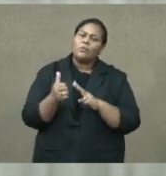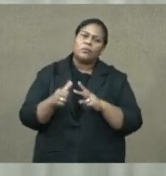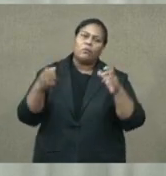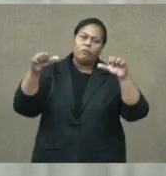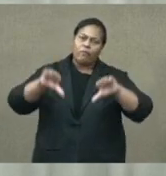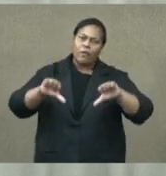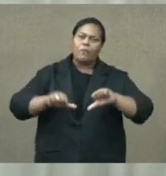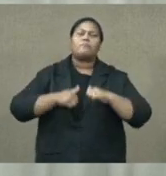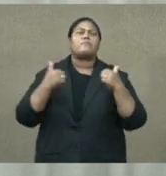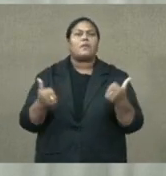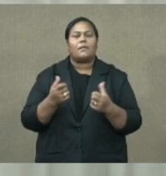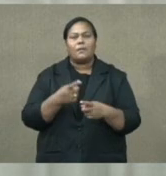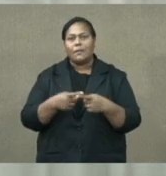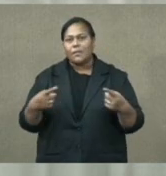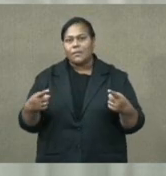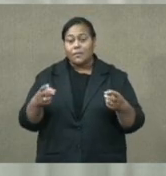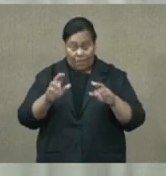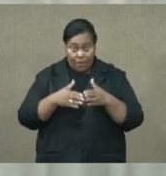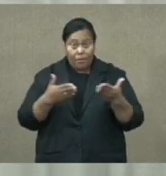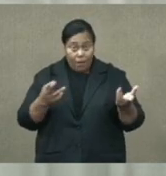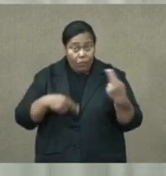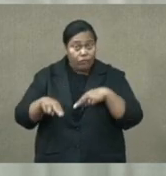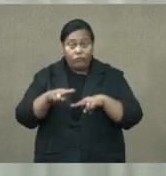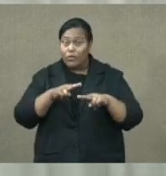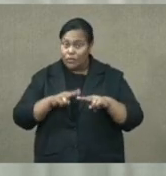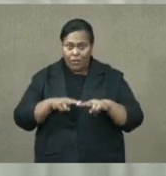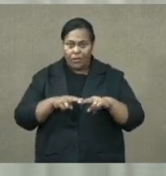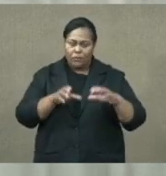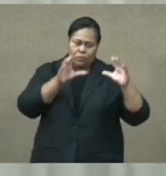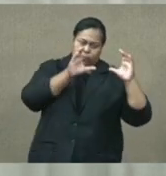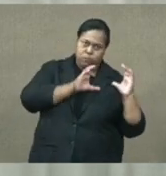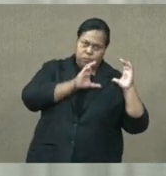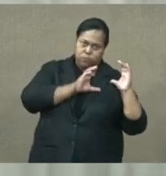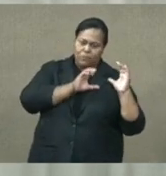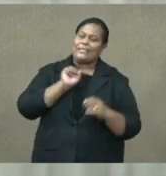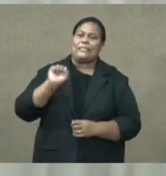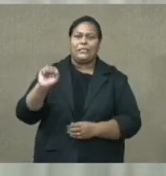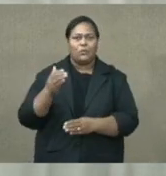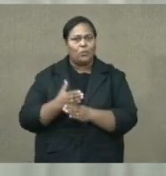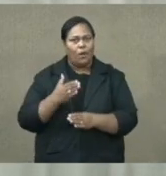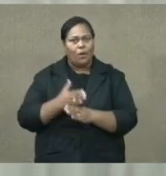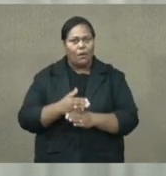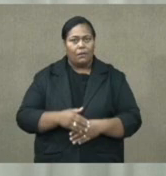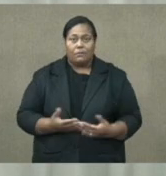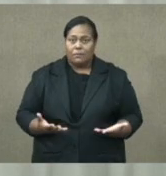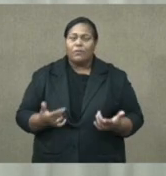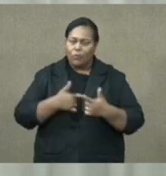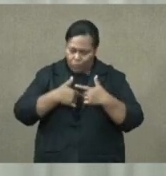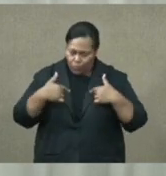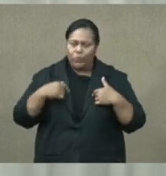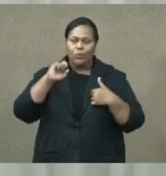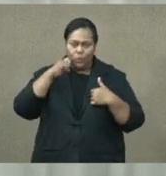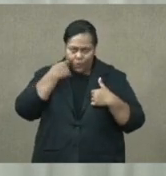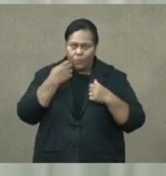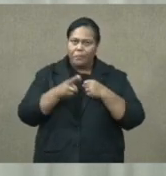other things for which the country is now paying a heavy price. We will fix these problems.